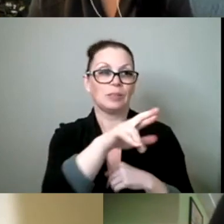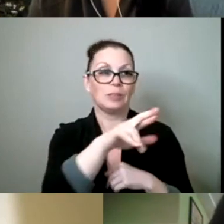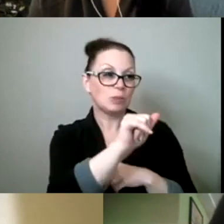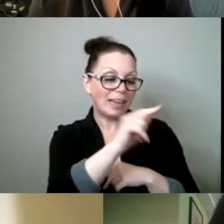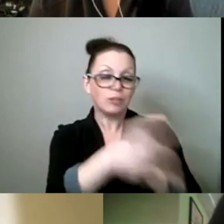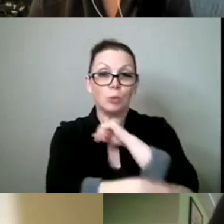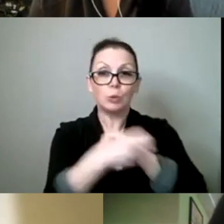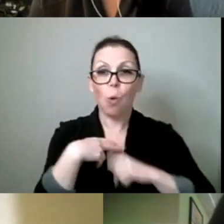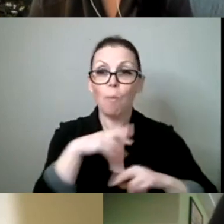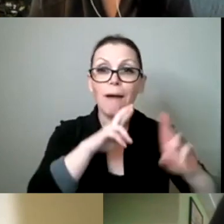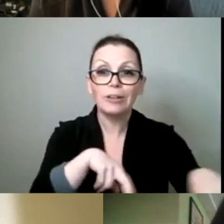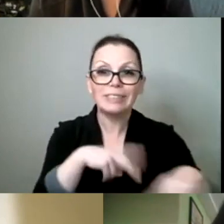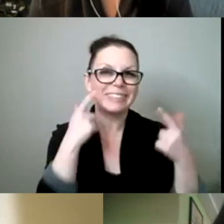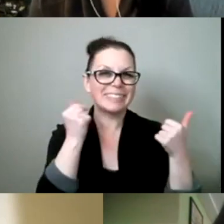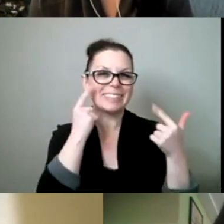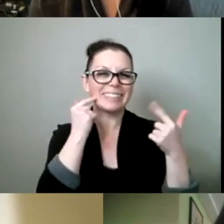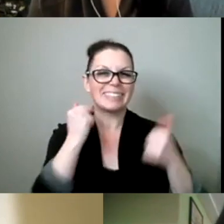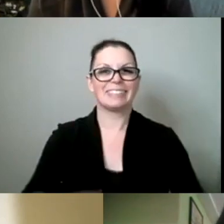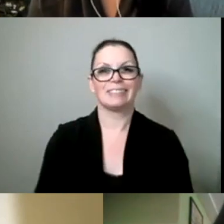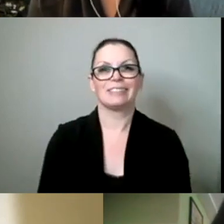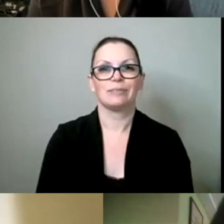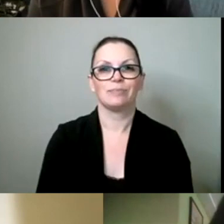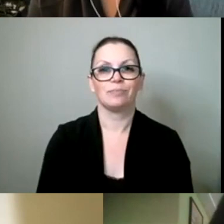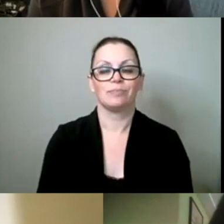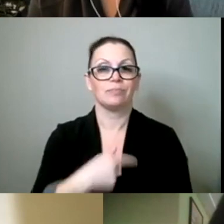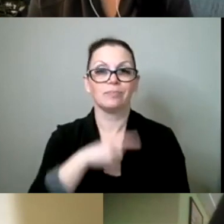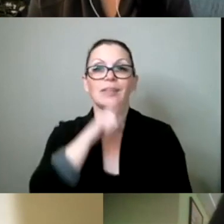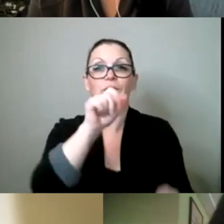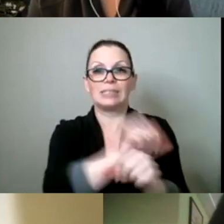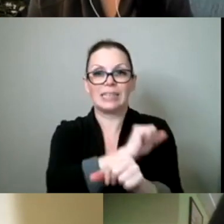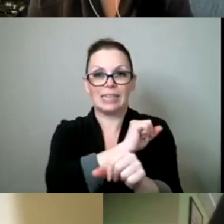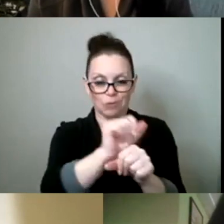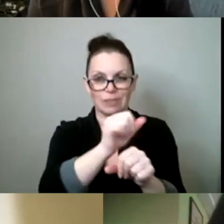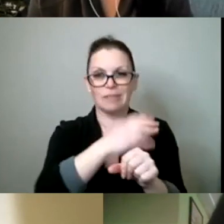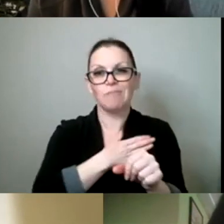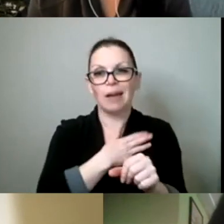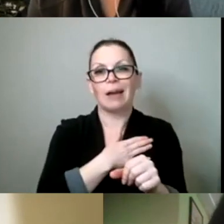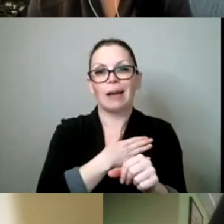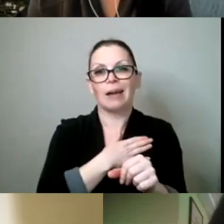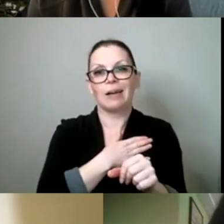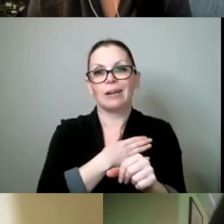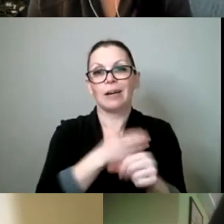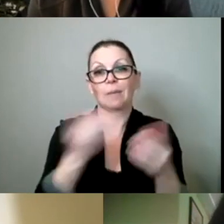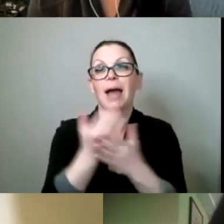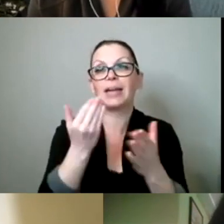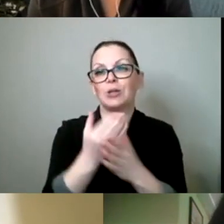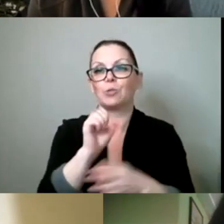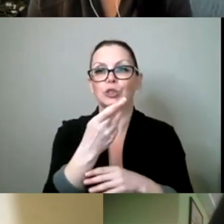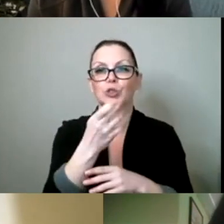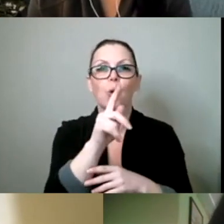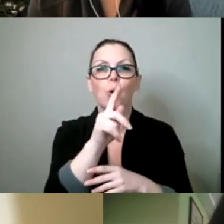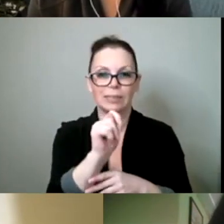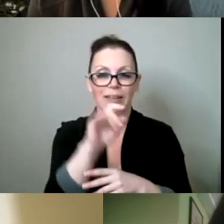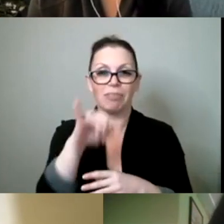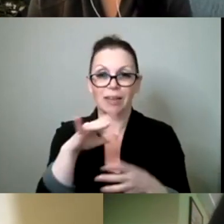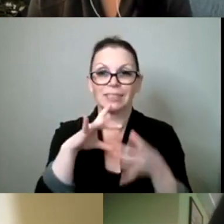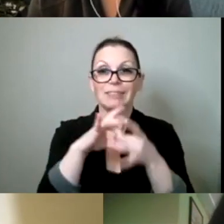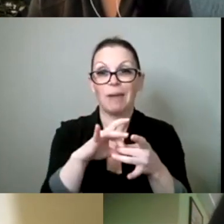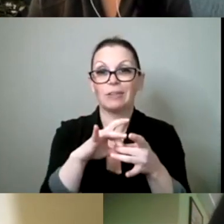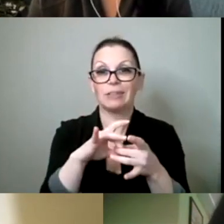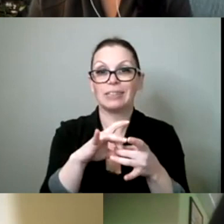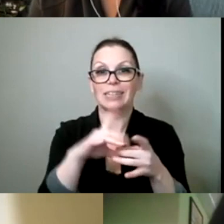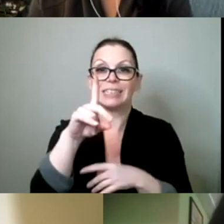You took my response. That's like literally what my short is, what my new short is about too, dating with